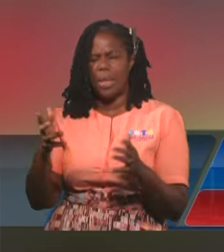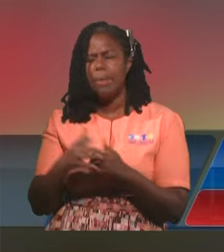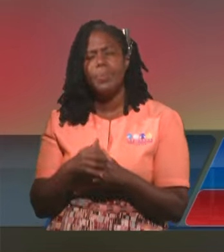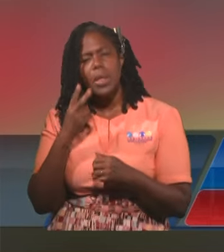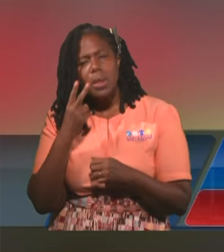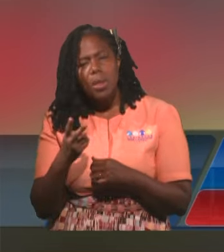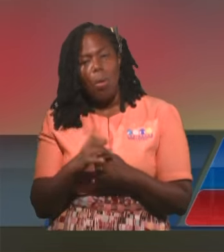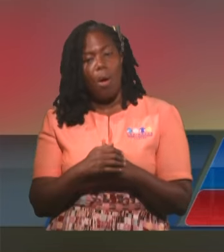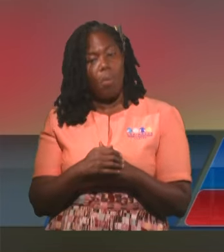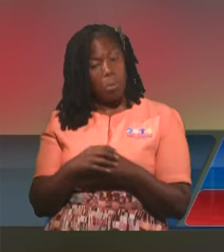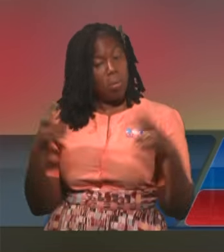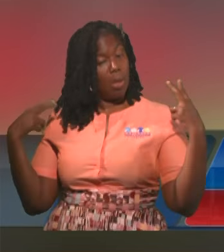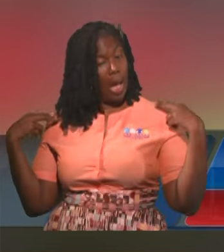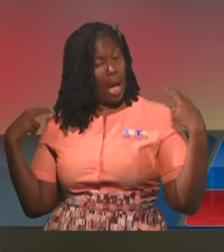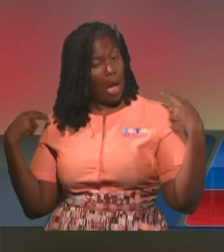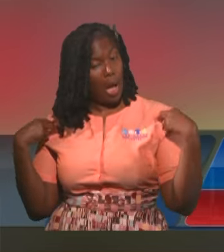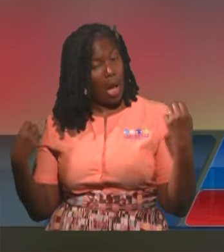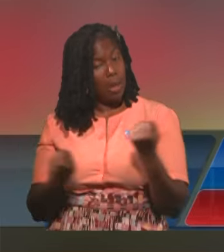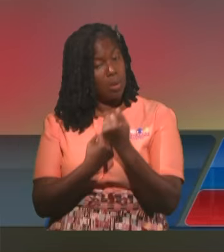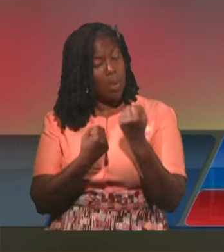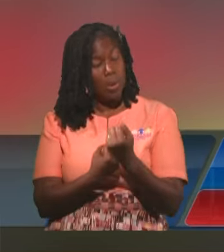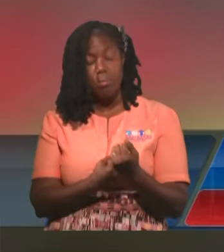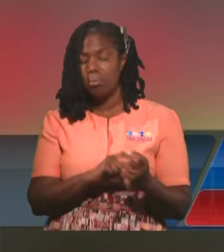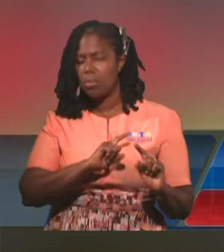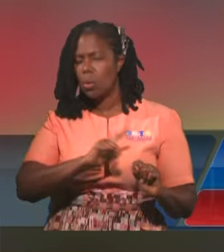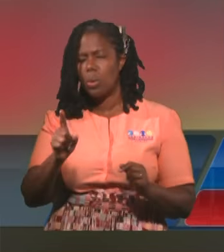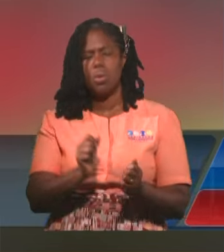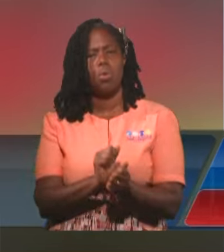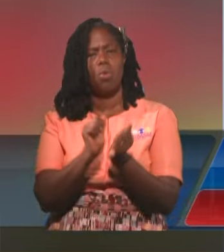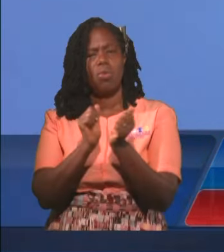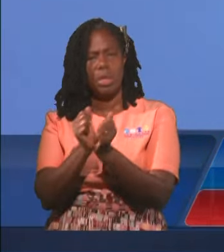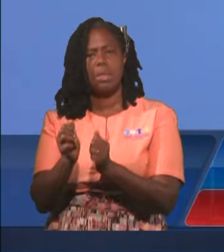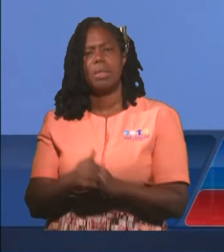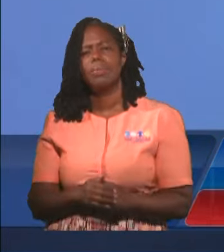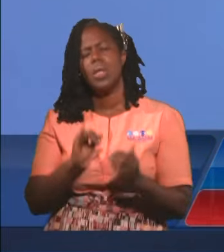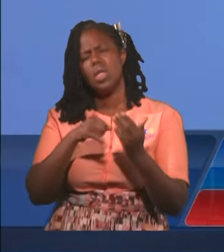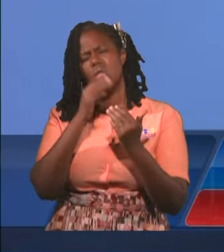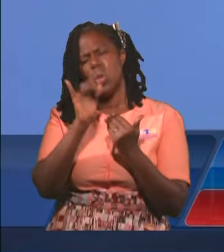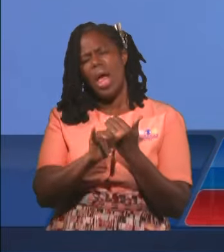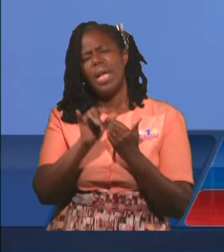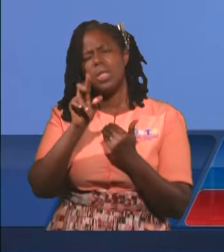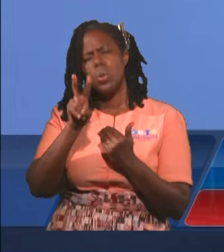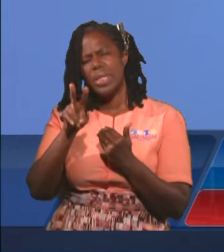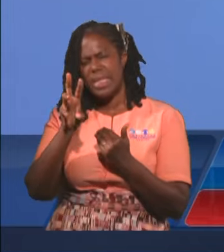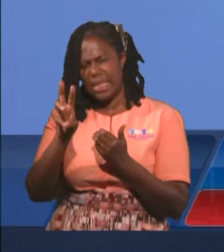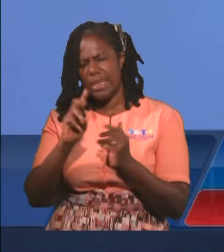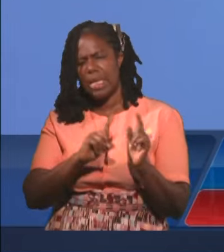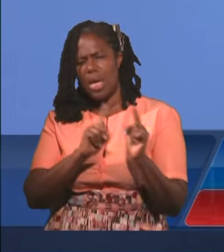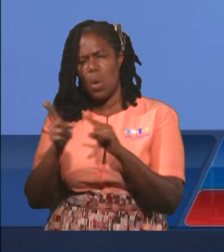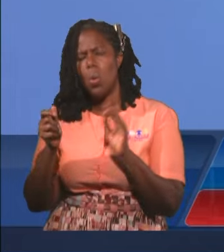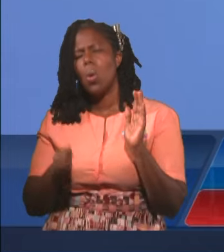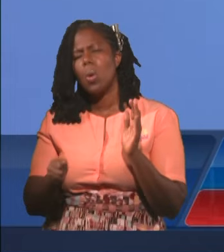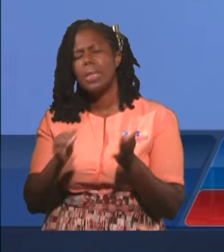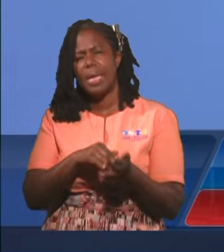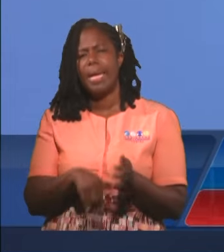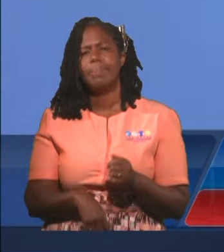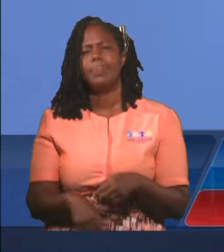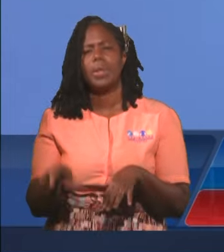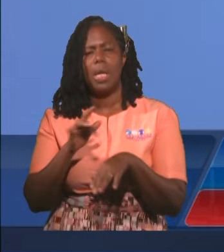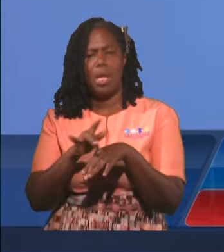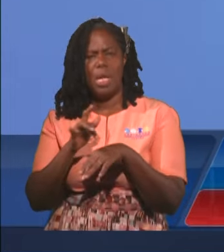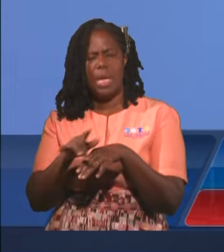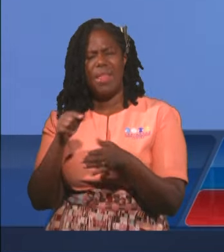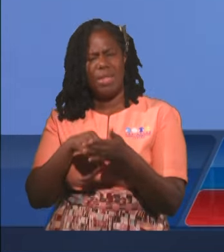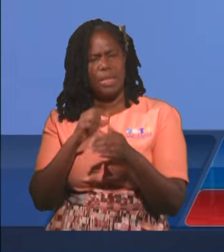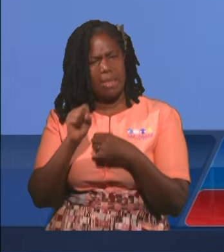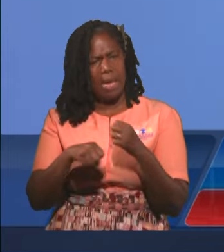specified police station. The matter was adjourned to July 26th. Earlier this year, police also charged Joseph Olivier,